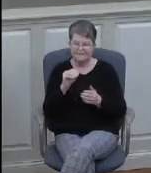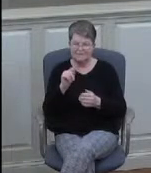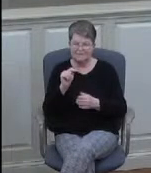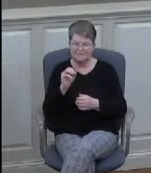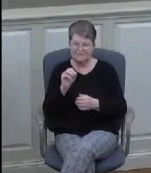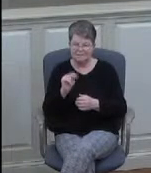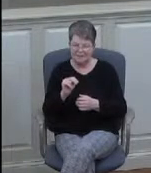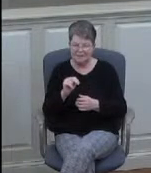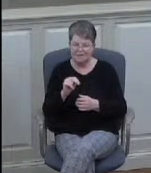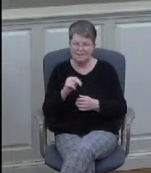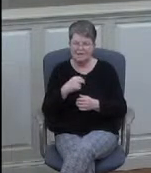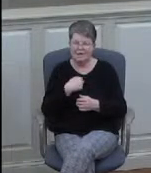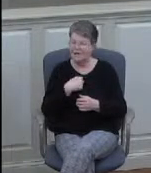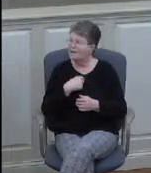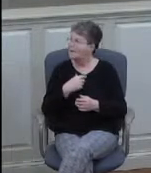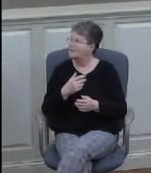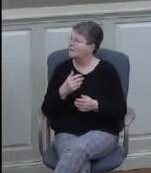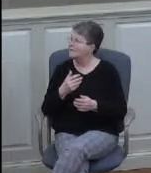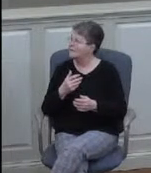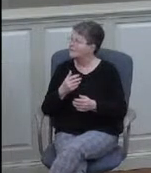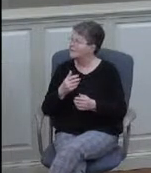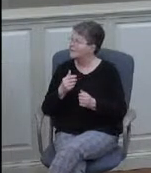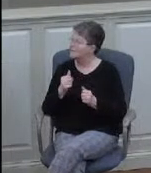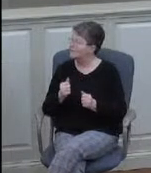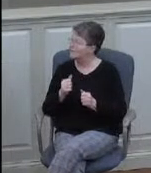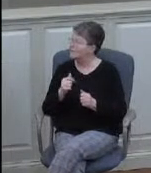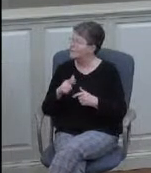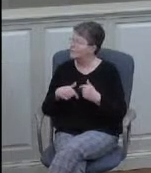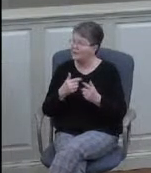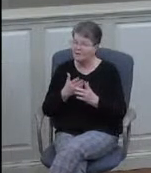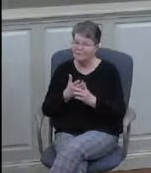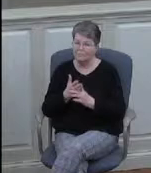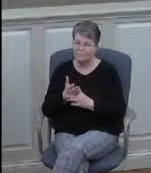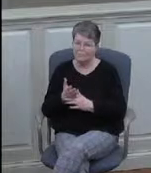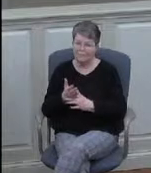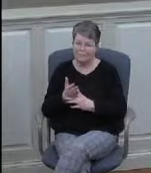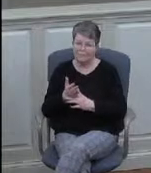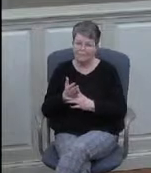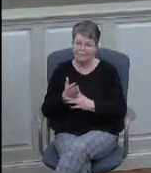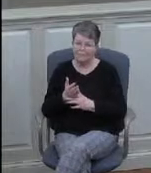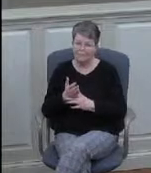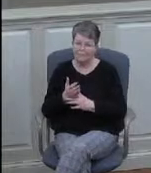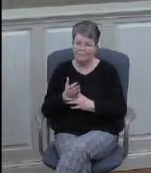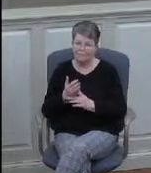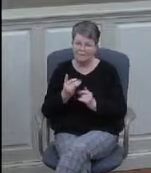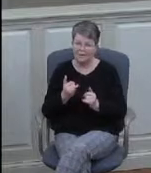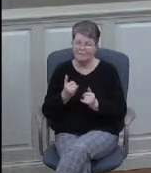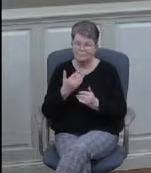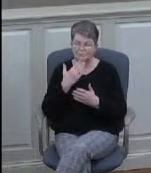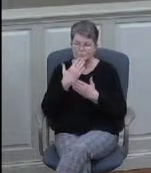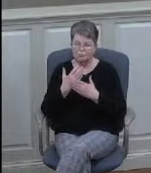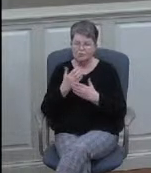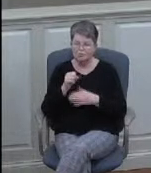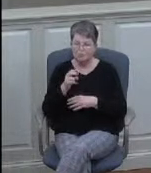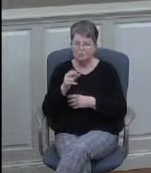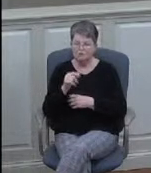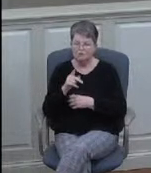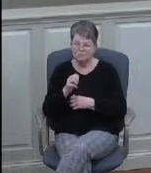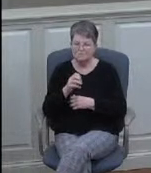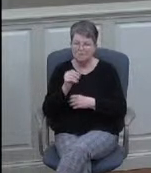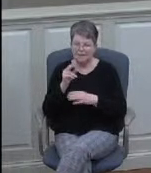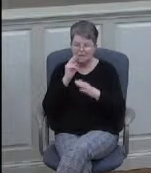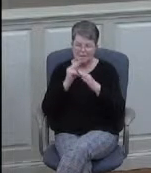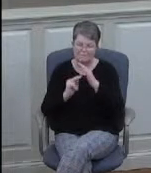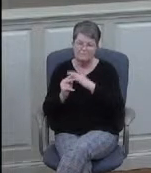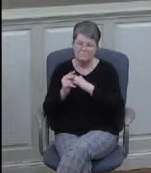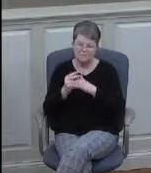had enough left over after last week that we could have gone through one more storm event, but now we're definitely in good shape, and the outlook looks good for